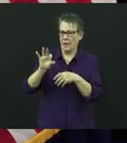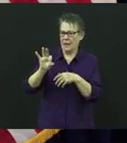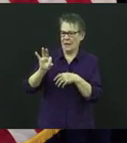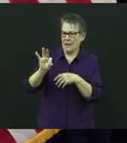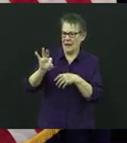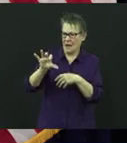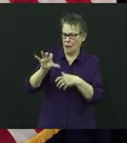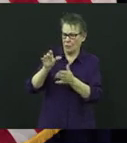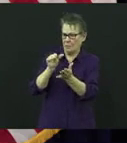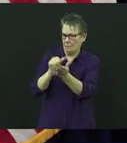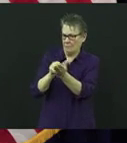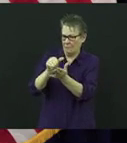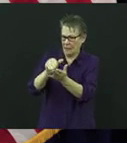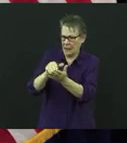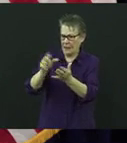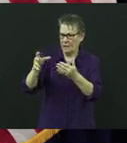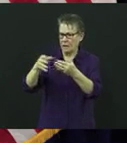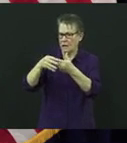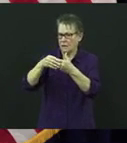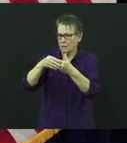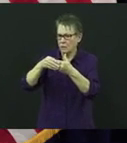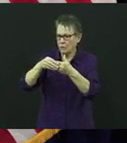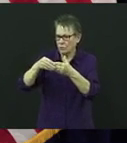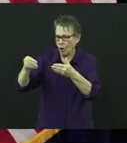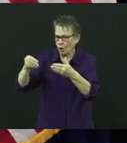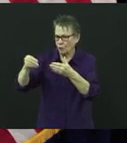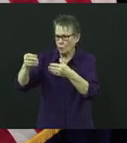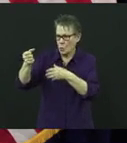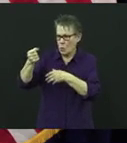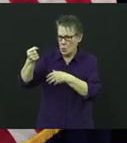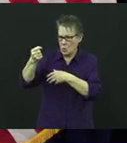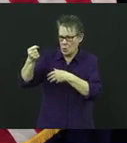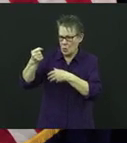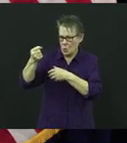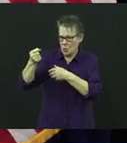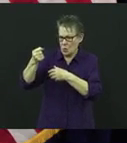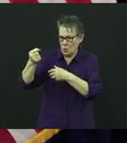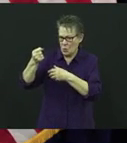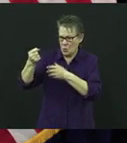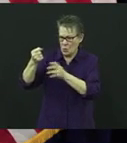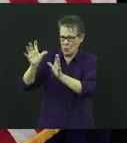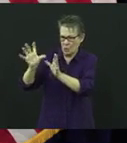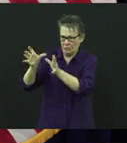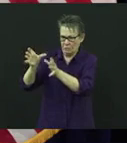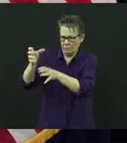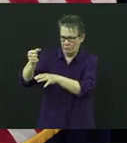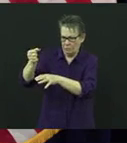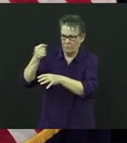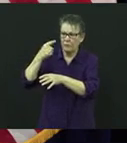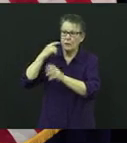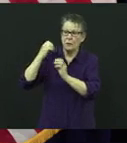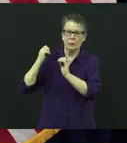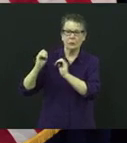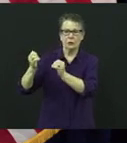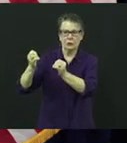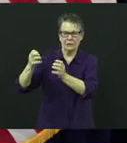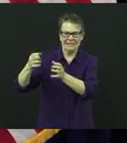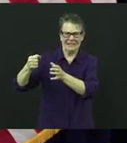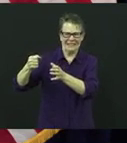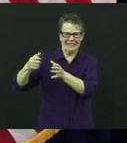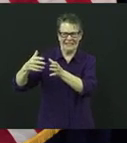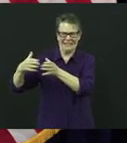reserve. We did not make this decision lightly, but right now, given the impact this emergency is having on our economy, it is